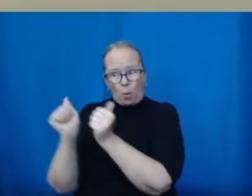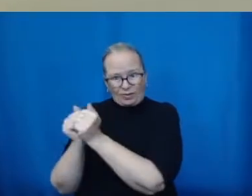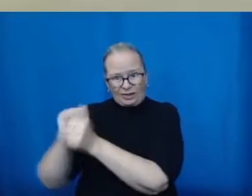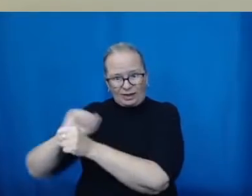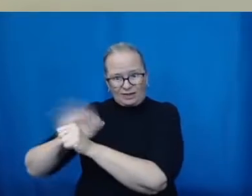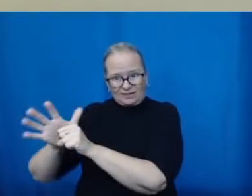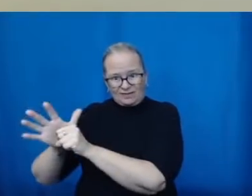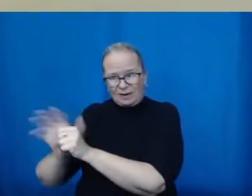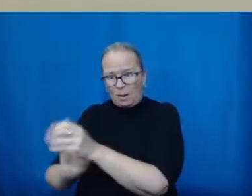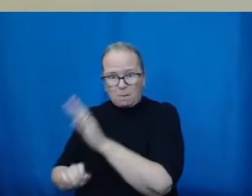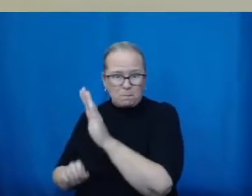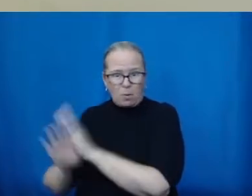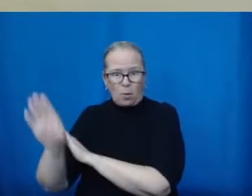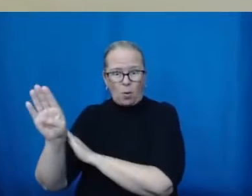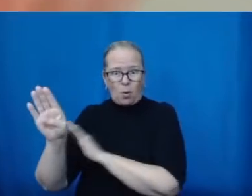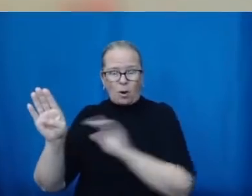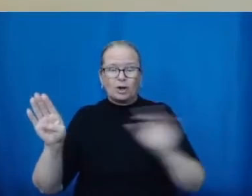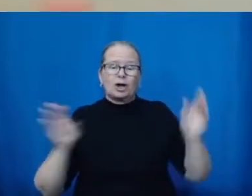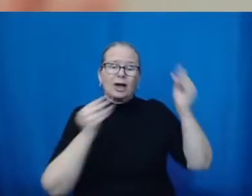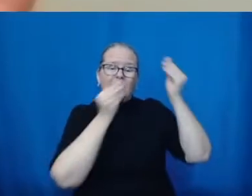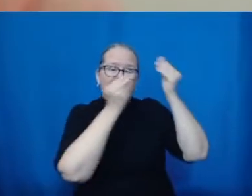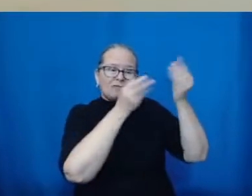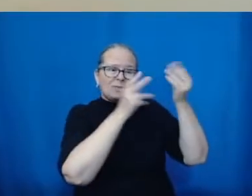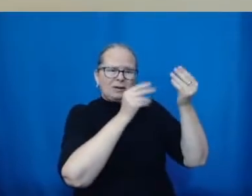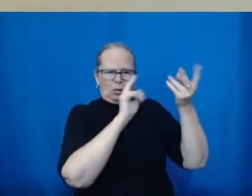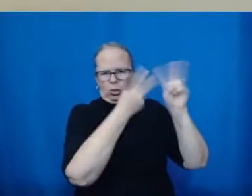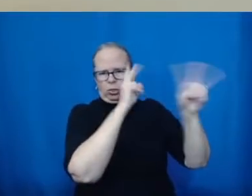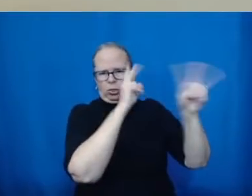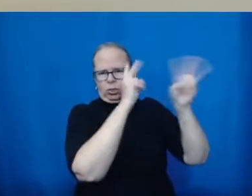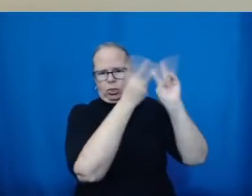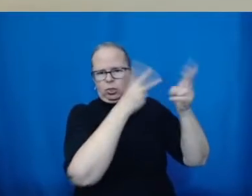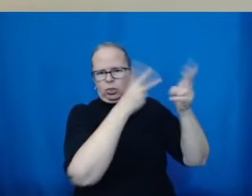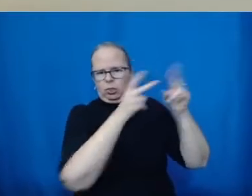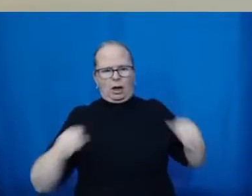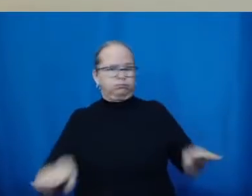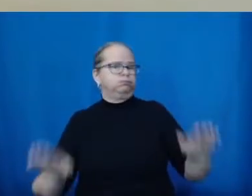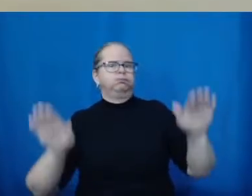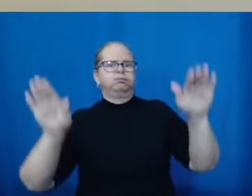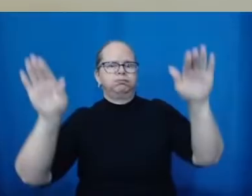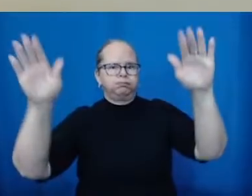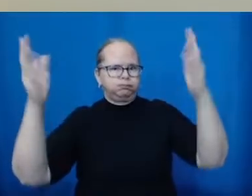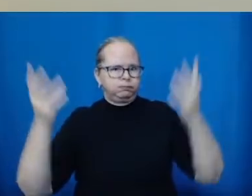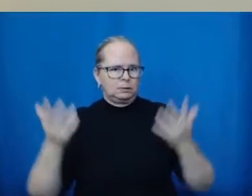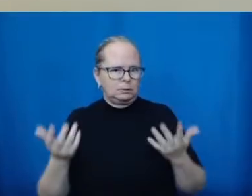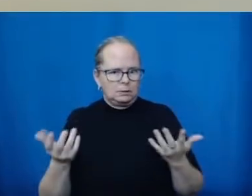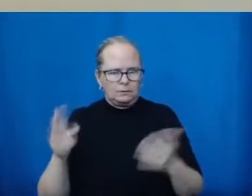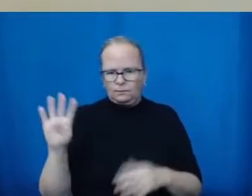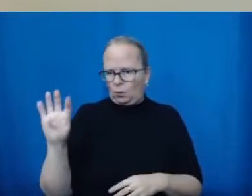the idea that vaccines don't work. And this narrative continues to be out there. It's hard to believe. I know